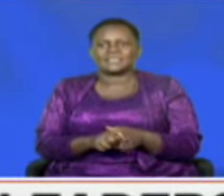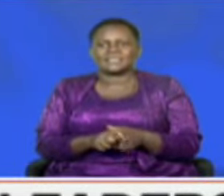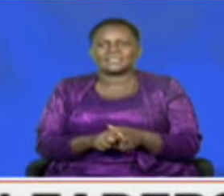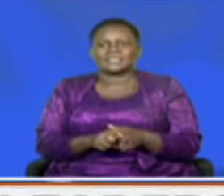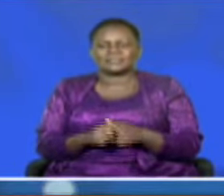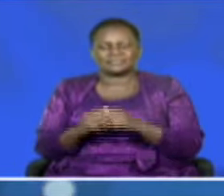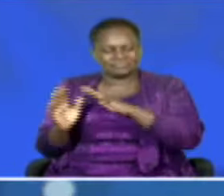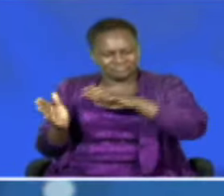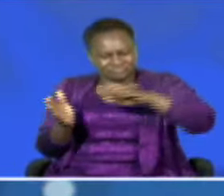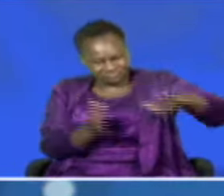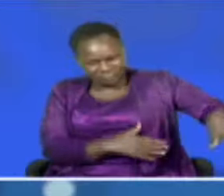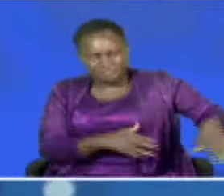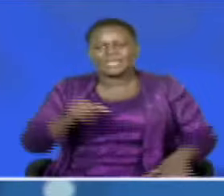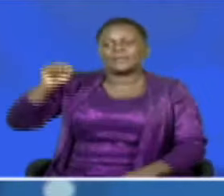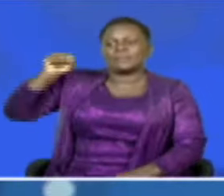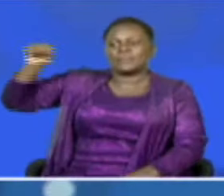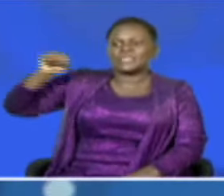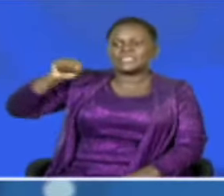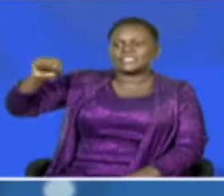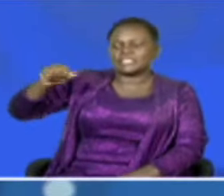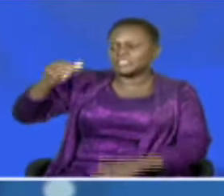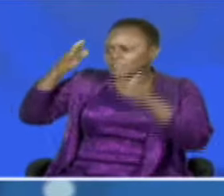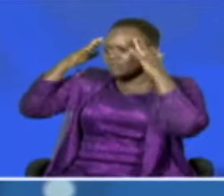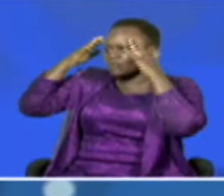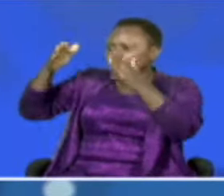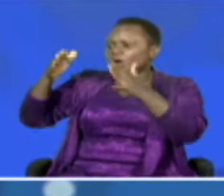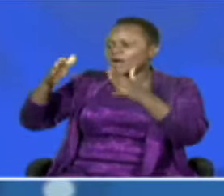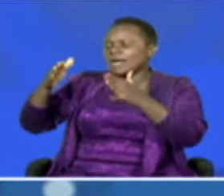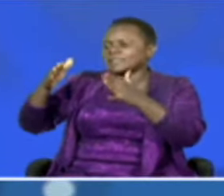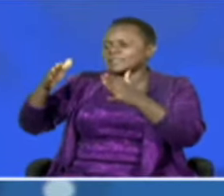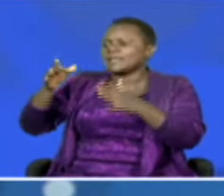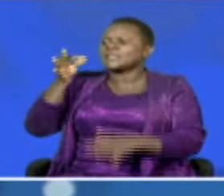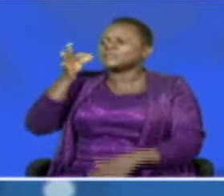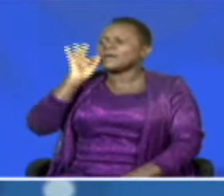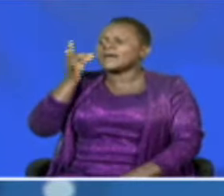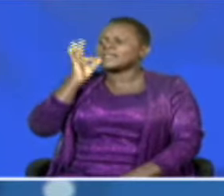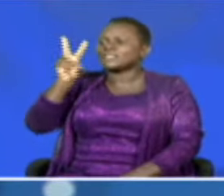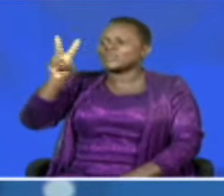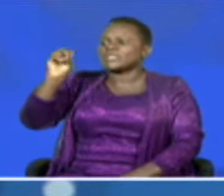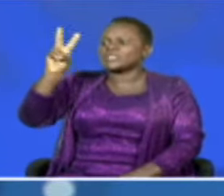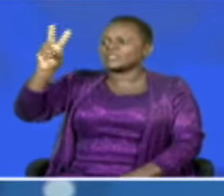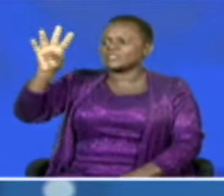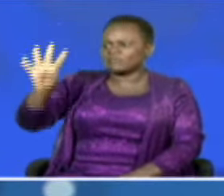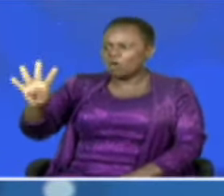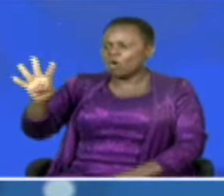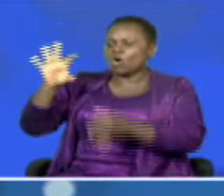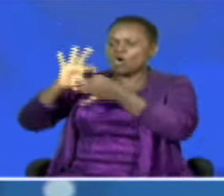Well, away from local politics, let's shift focus to the Paris 2024 Olympics, where Kenya's